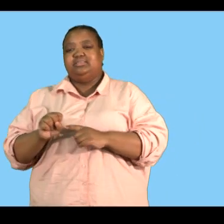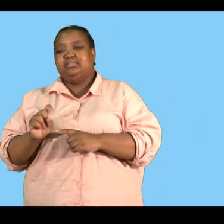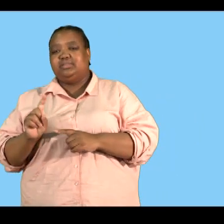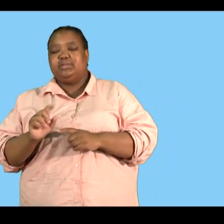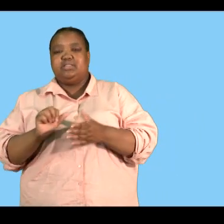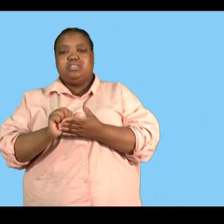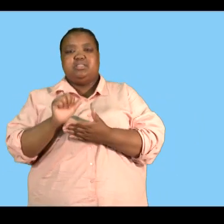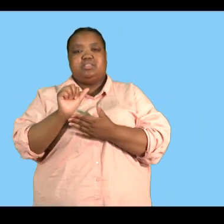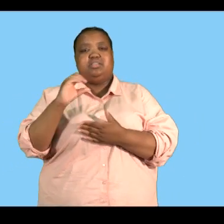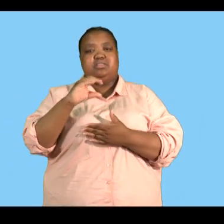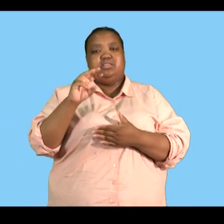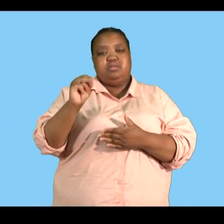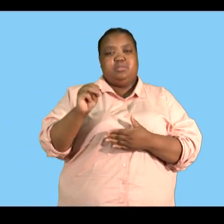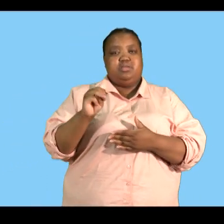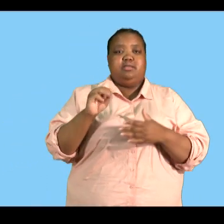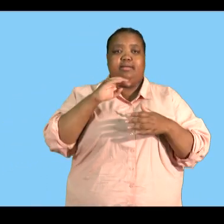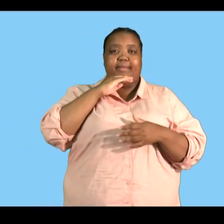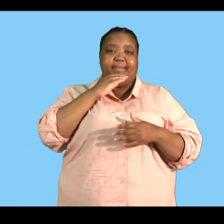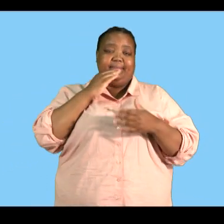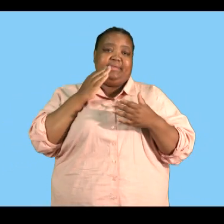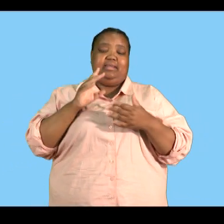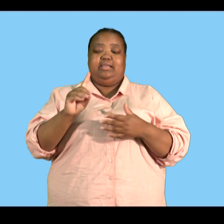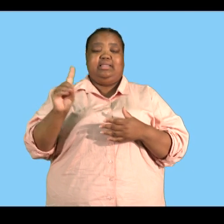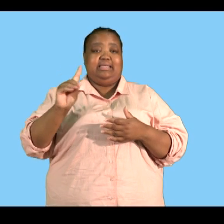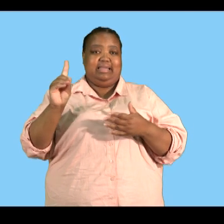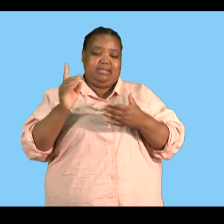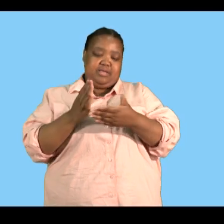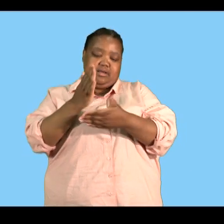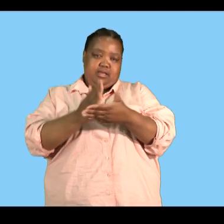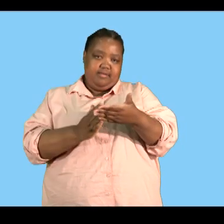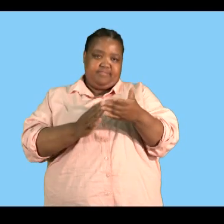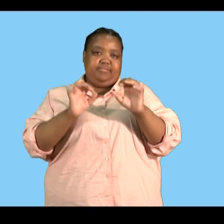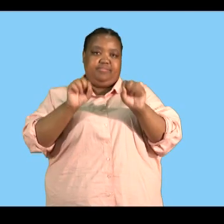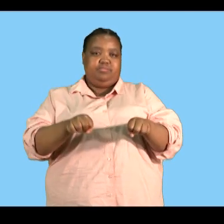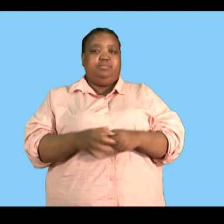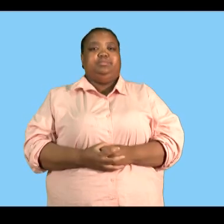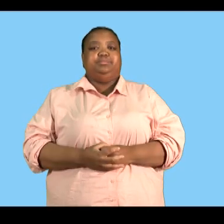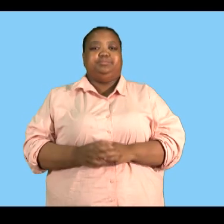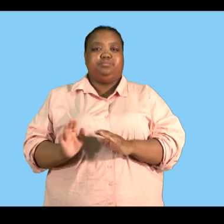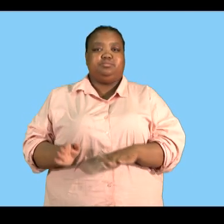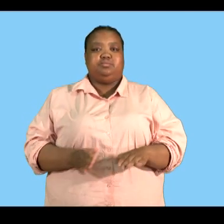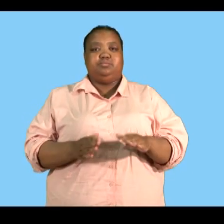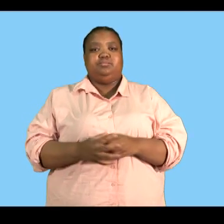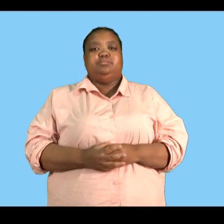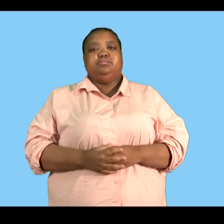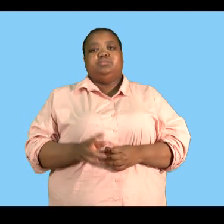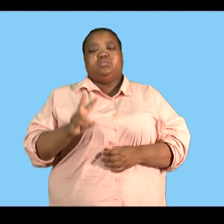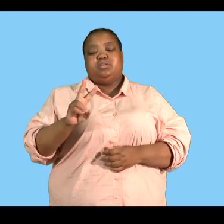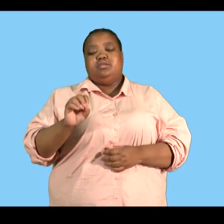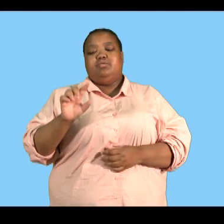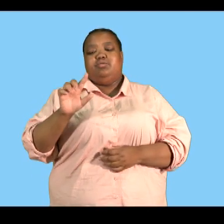the half of this diameter. Then we move on to the next question. Calculate